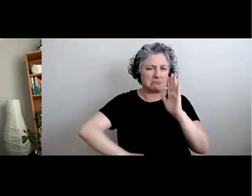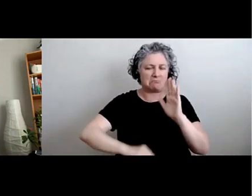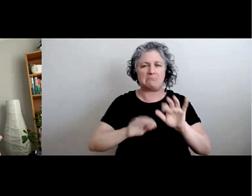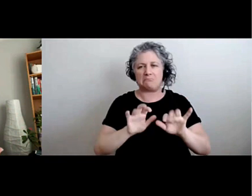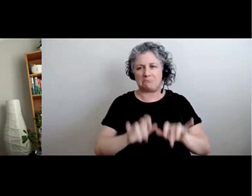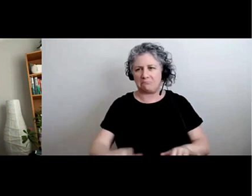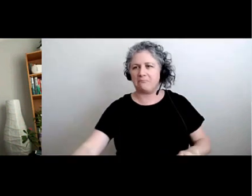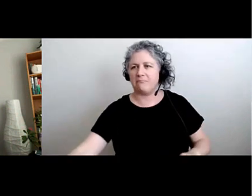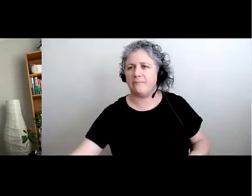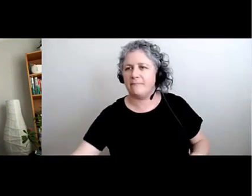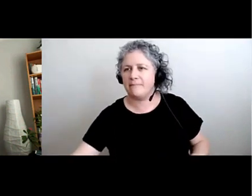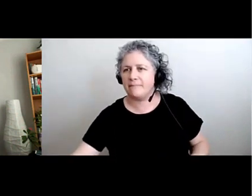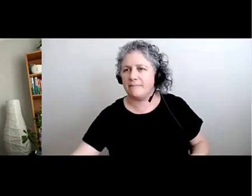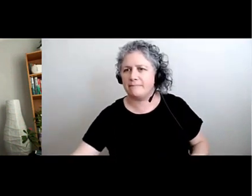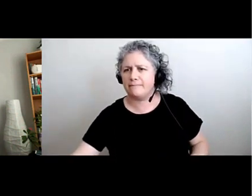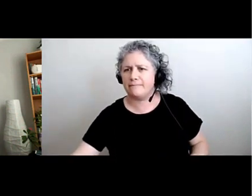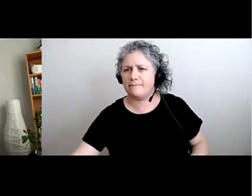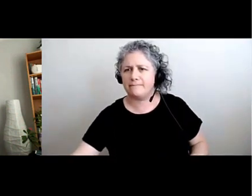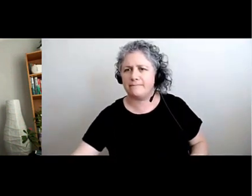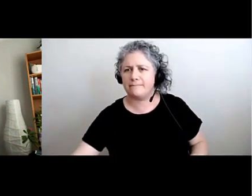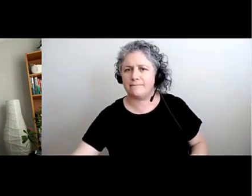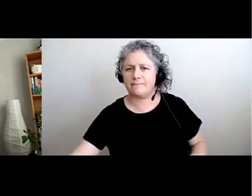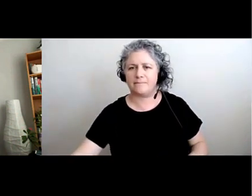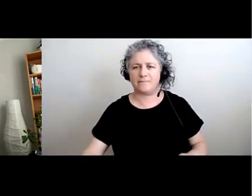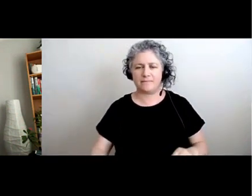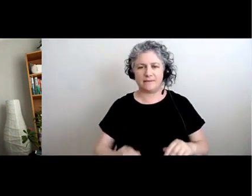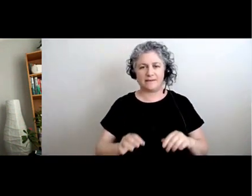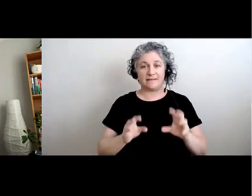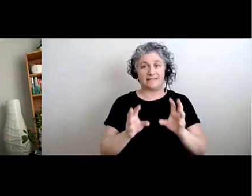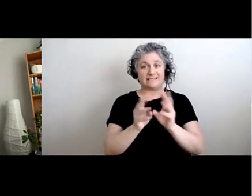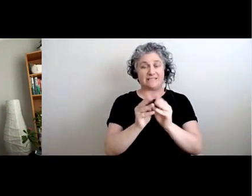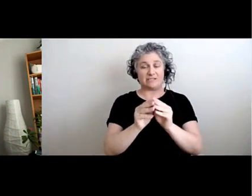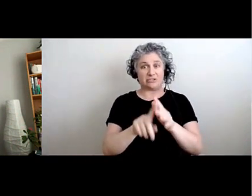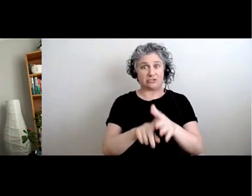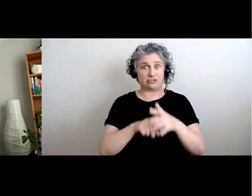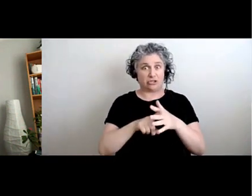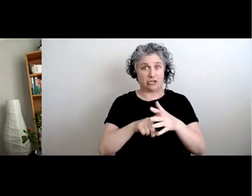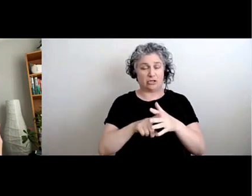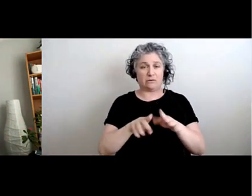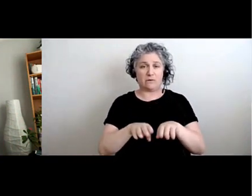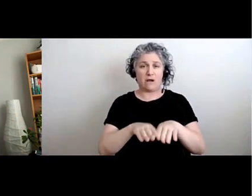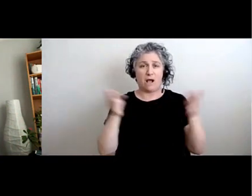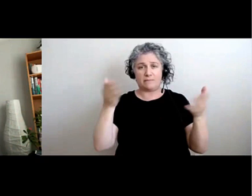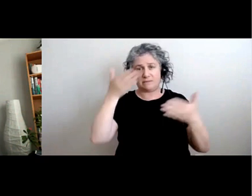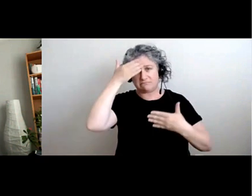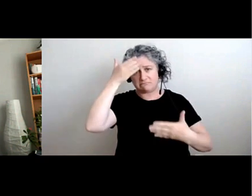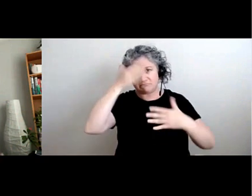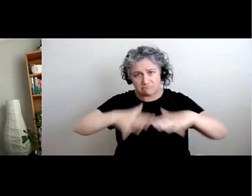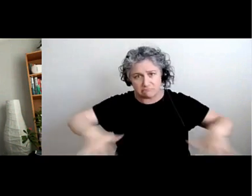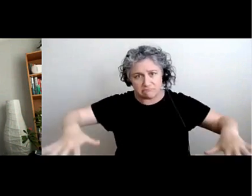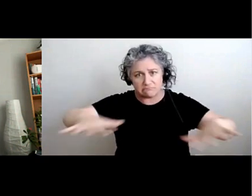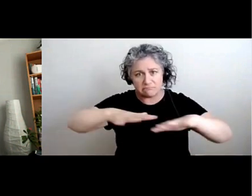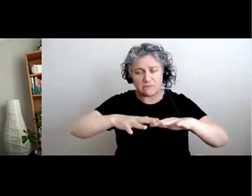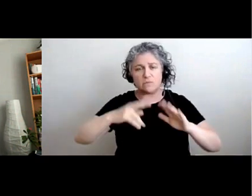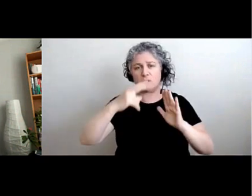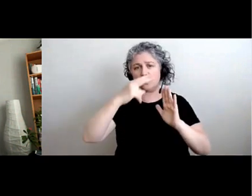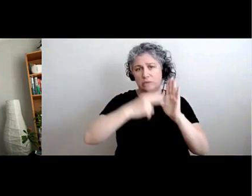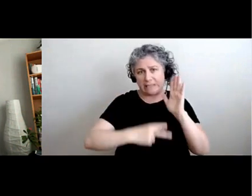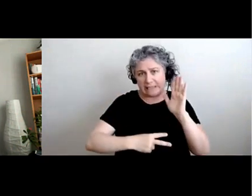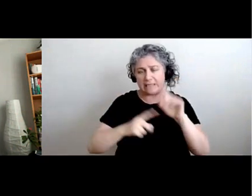And as you know, we start our sessions with the land acknowledgement. So I'm just going to read it out and pause for a